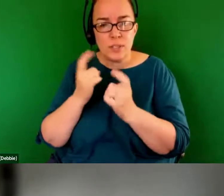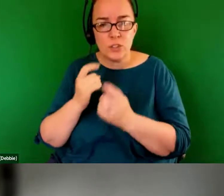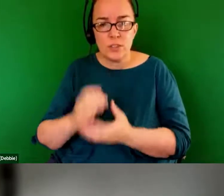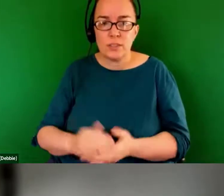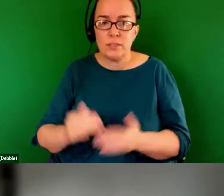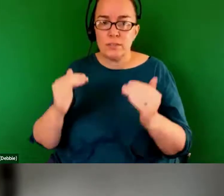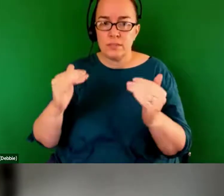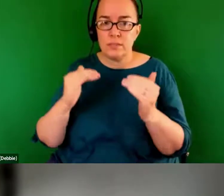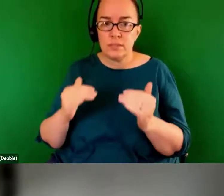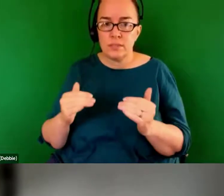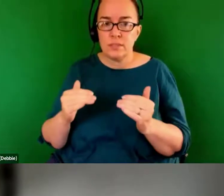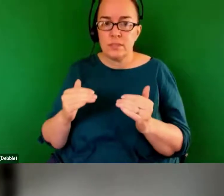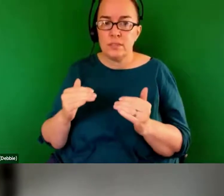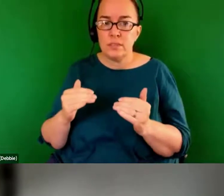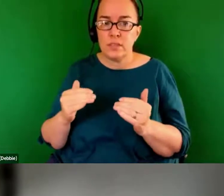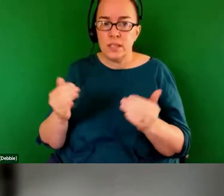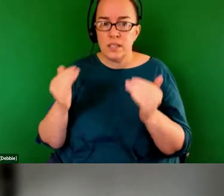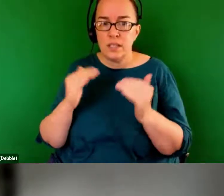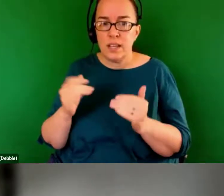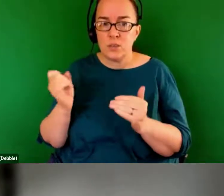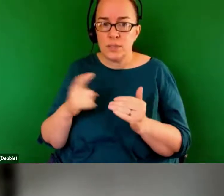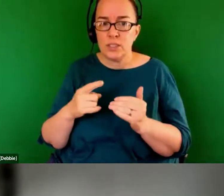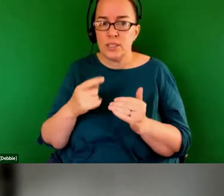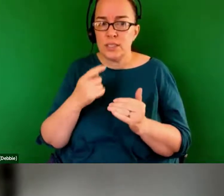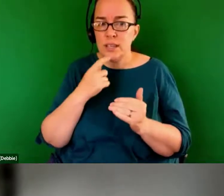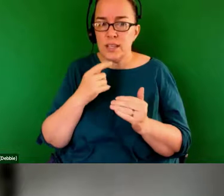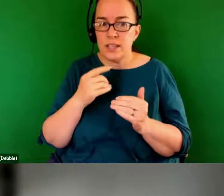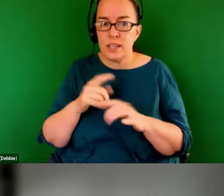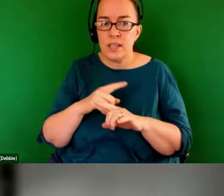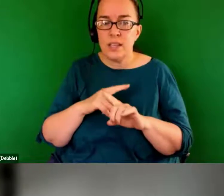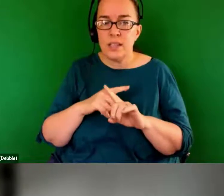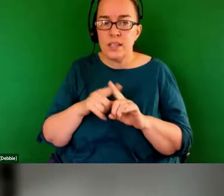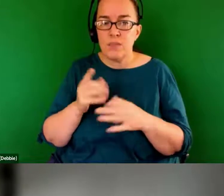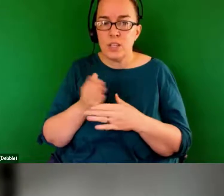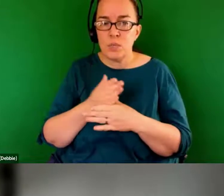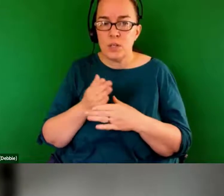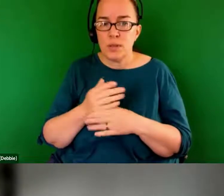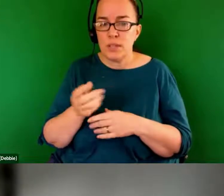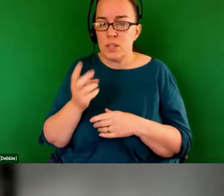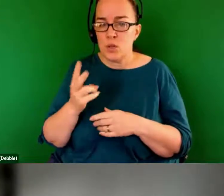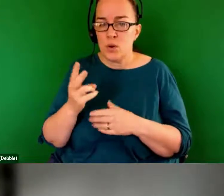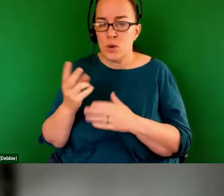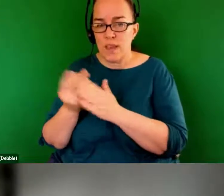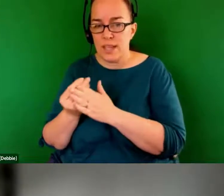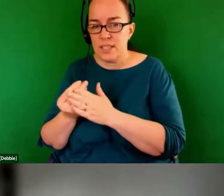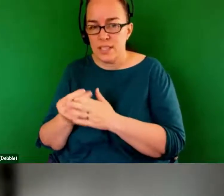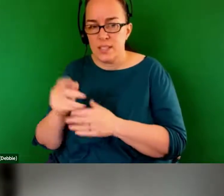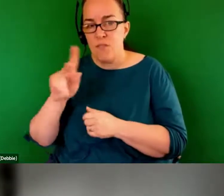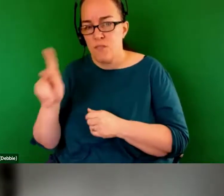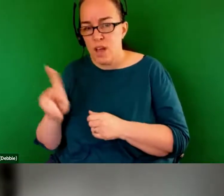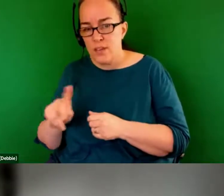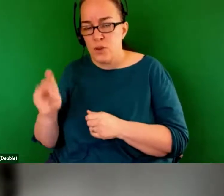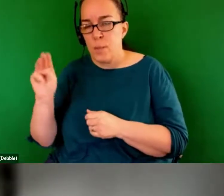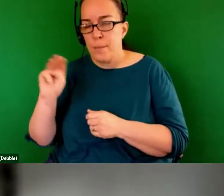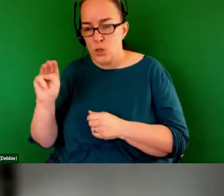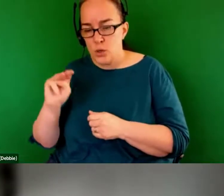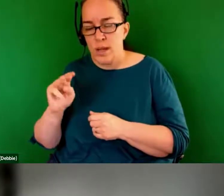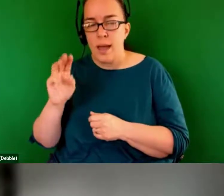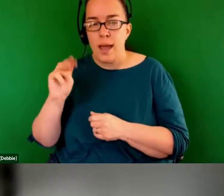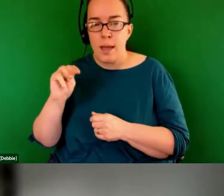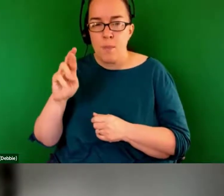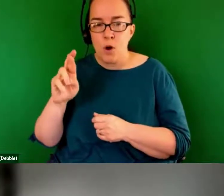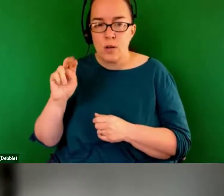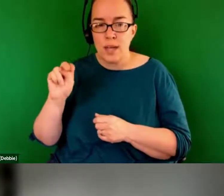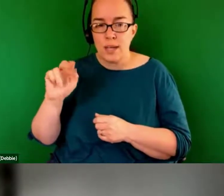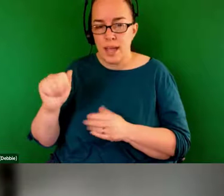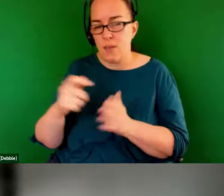This next question's asking about the difference between the two vaccines. Pfizer and Moderna are both mRNA vaccines